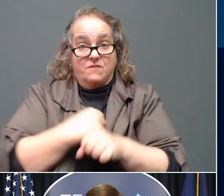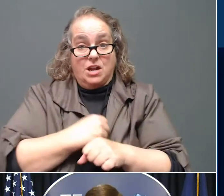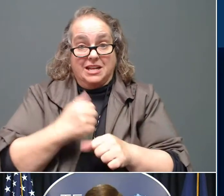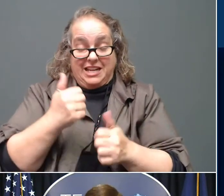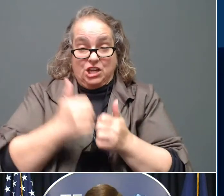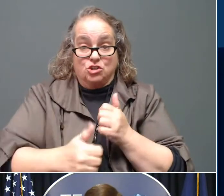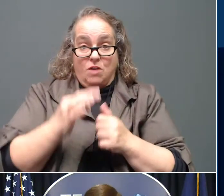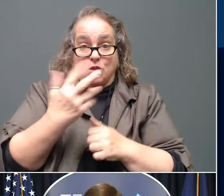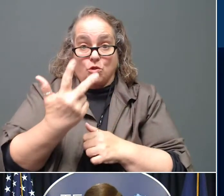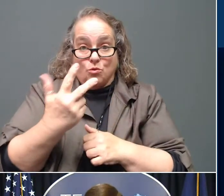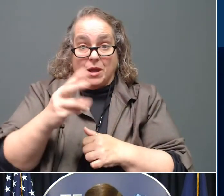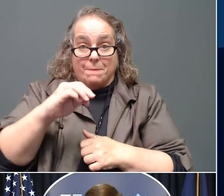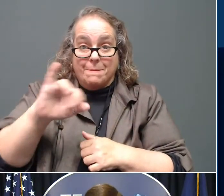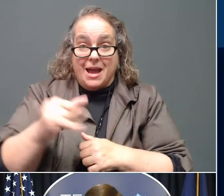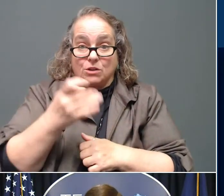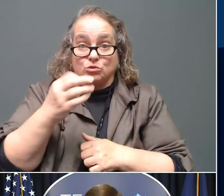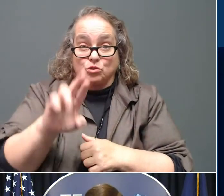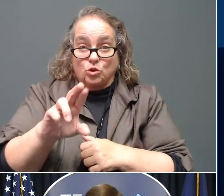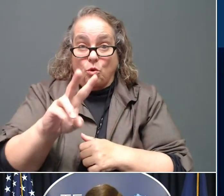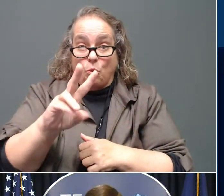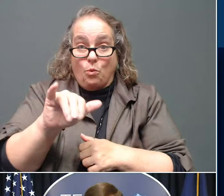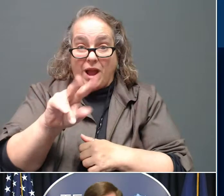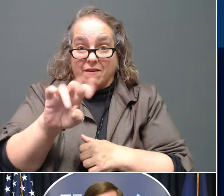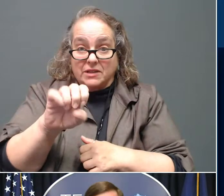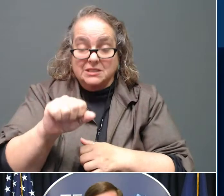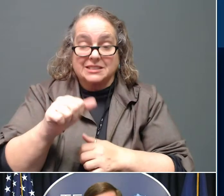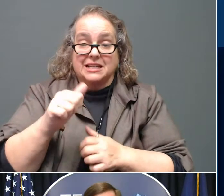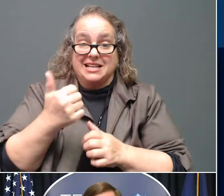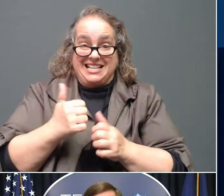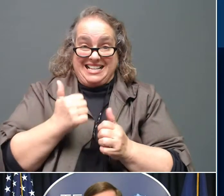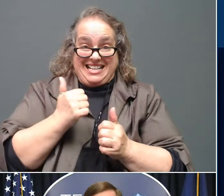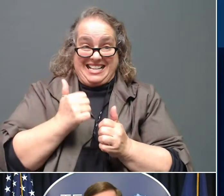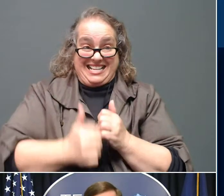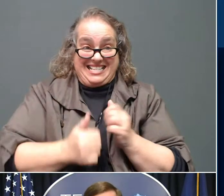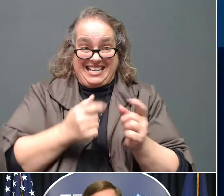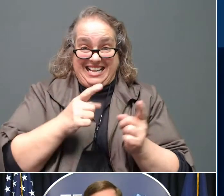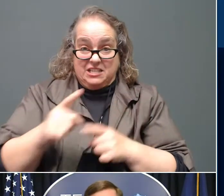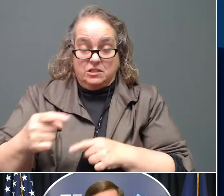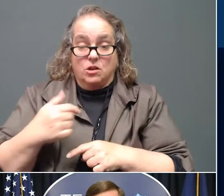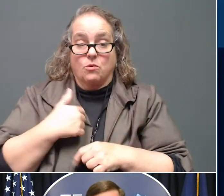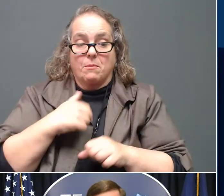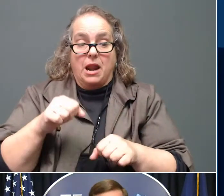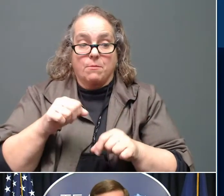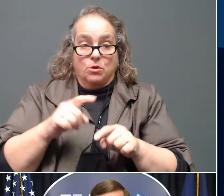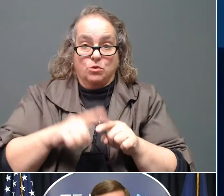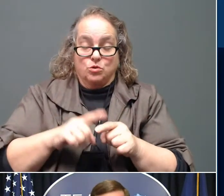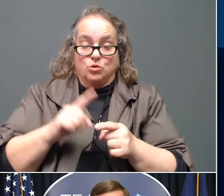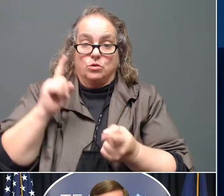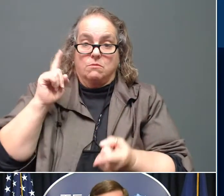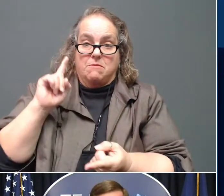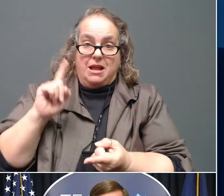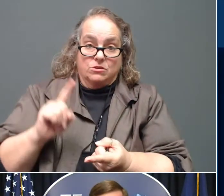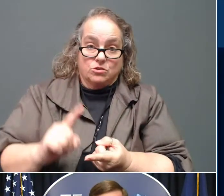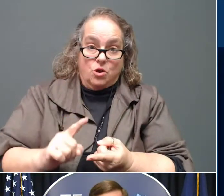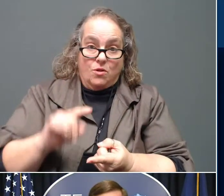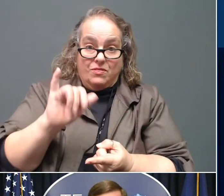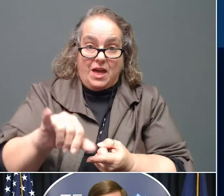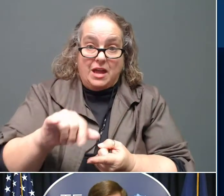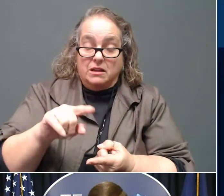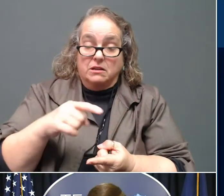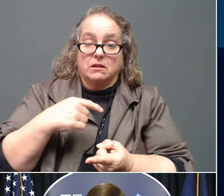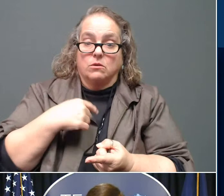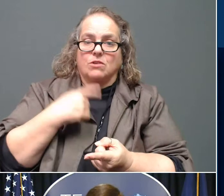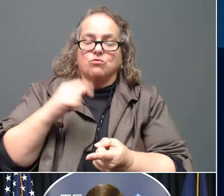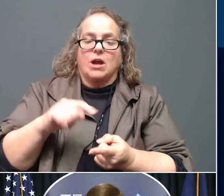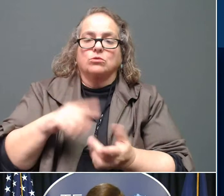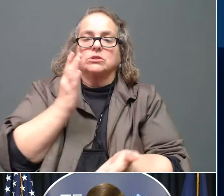seen, in virtually each instance, we have been able to plateau that escalation. This is the first time we have